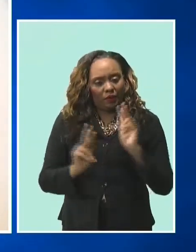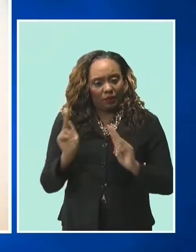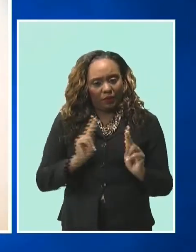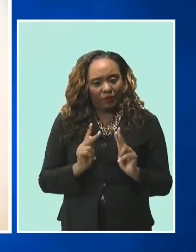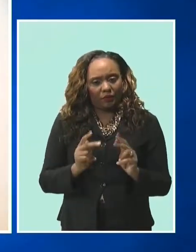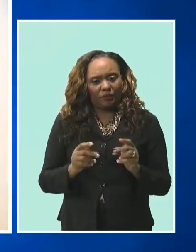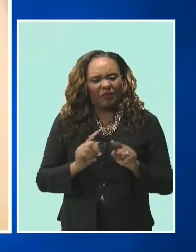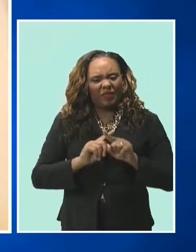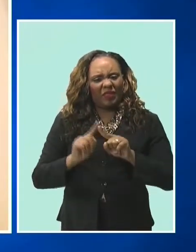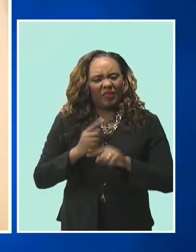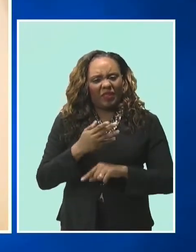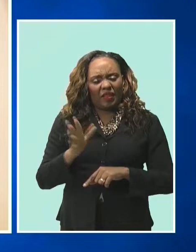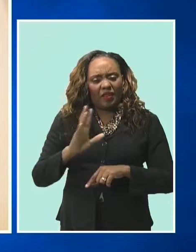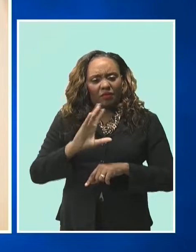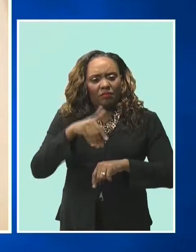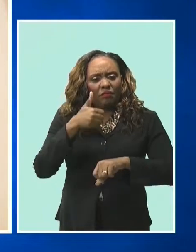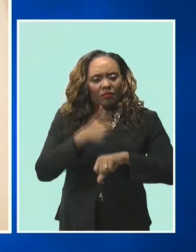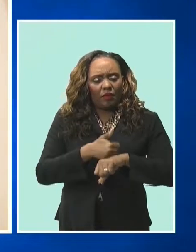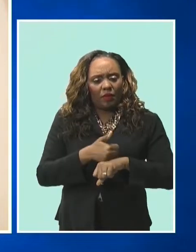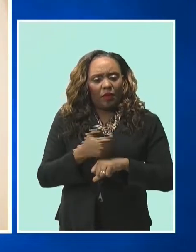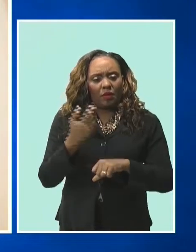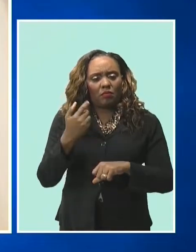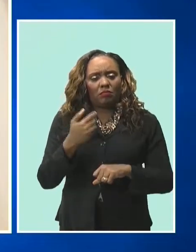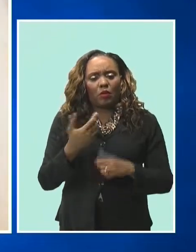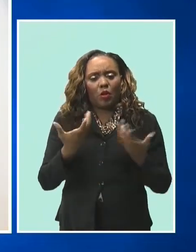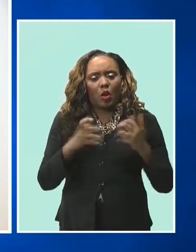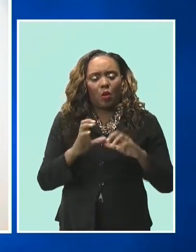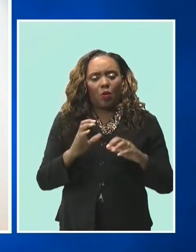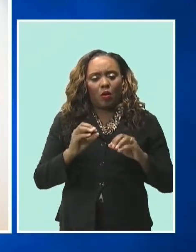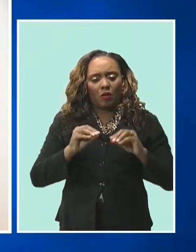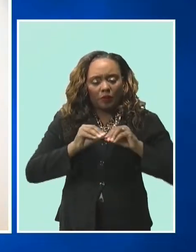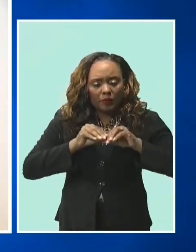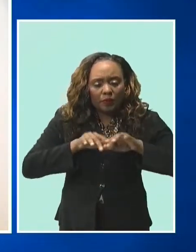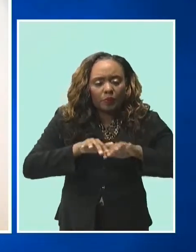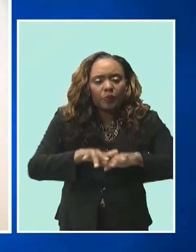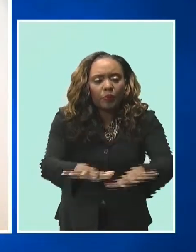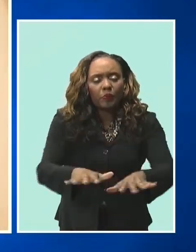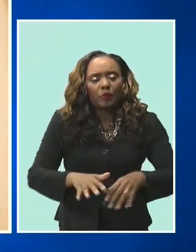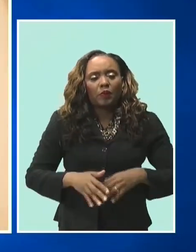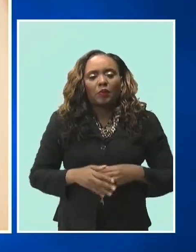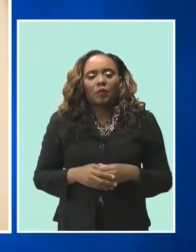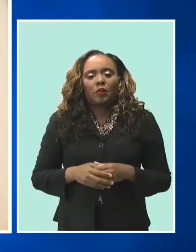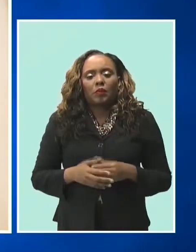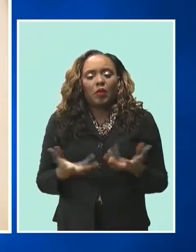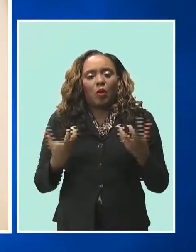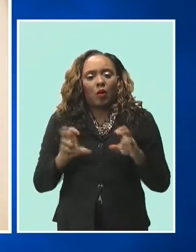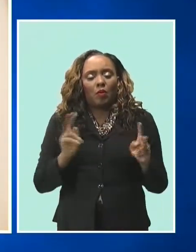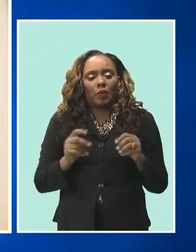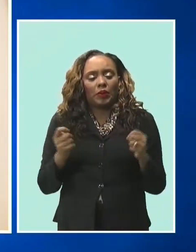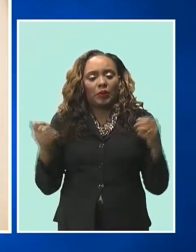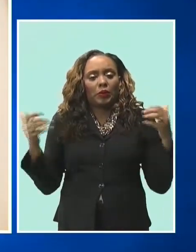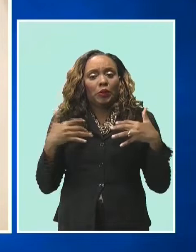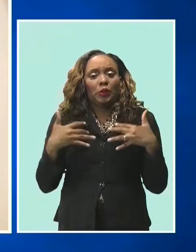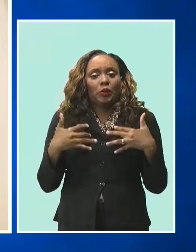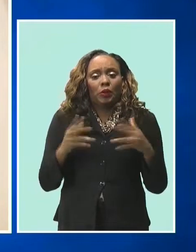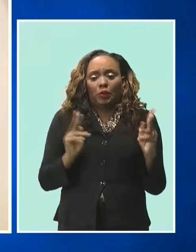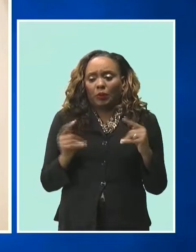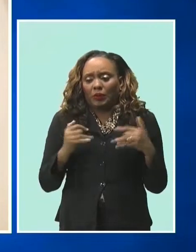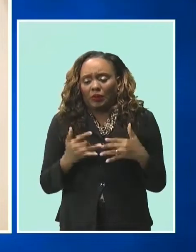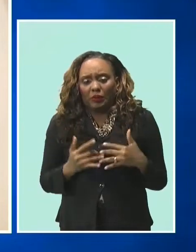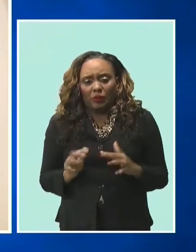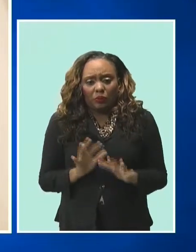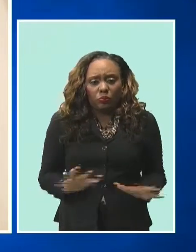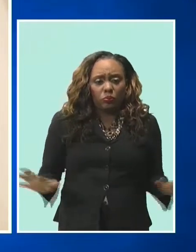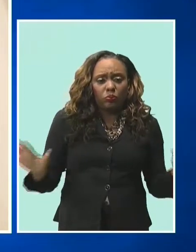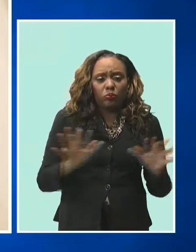place to prevent the spread of this virus and, of course, to stop the creation of panic that so many people all